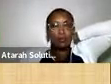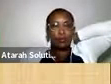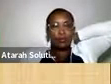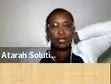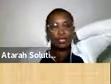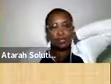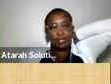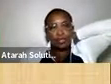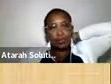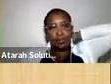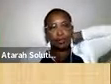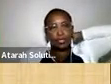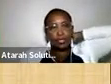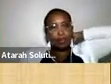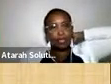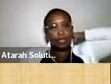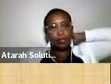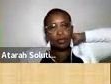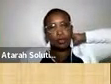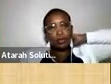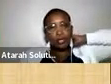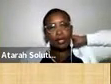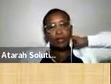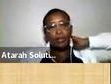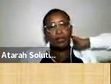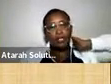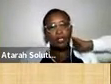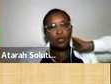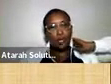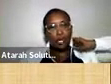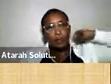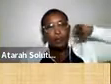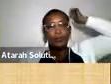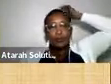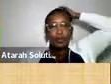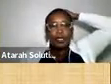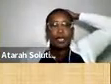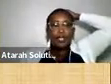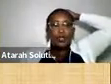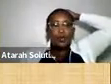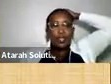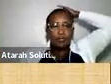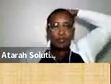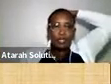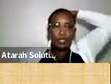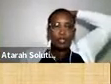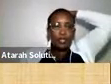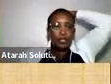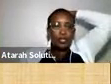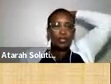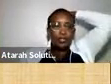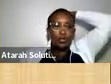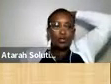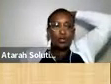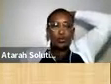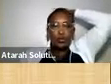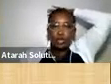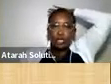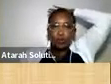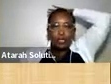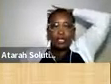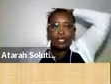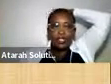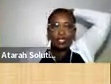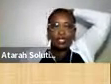a beautiful certificate. We have quite a number receiving. We'll make an announcement next week. And to qualify for this, you need